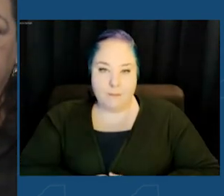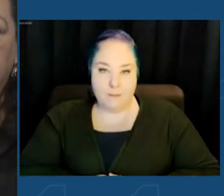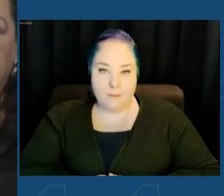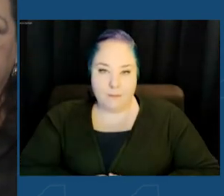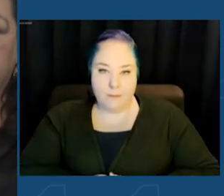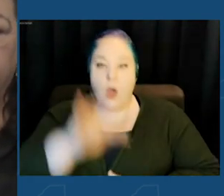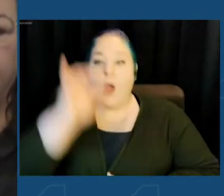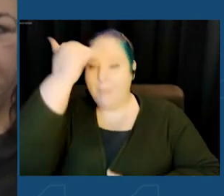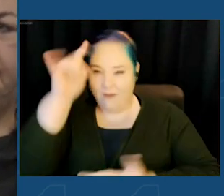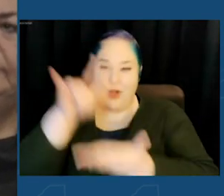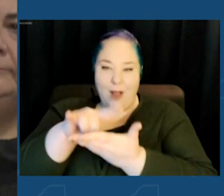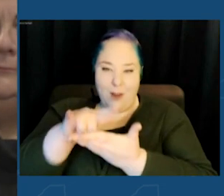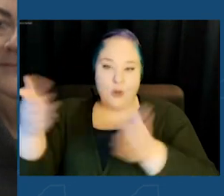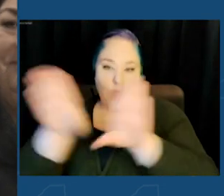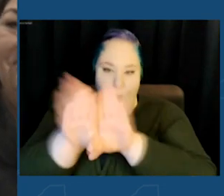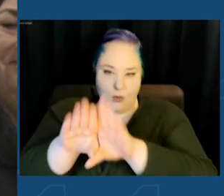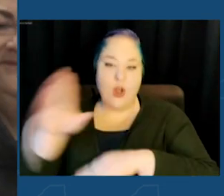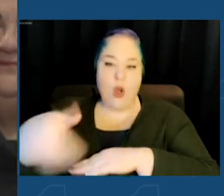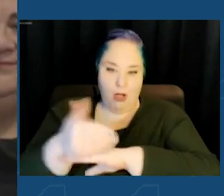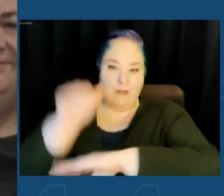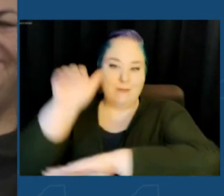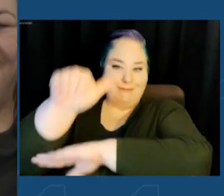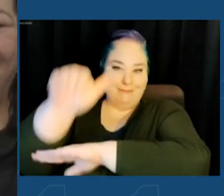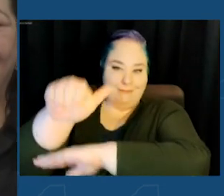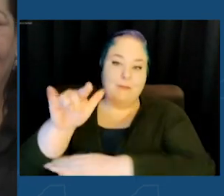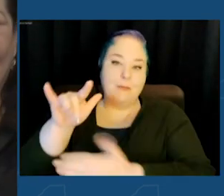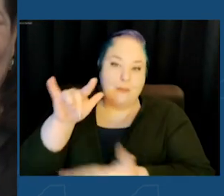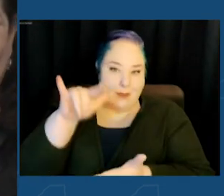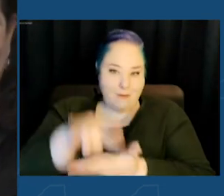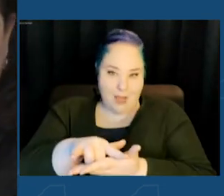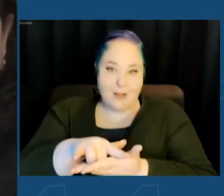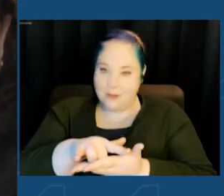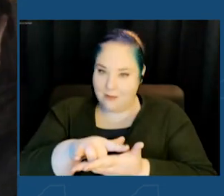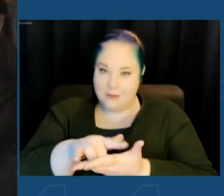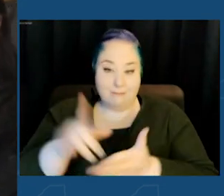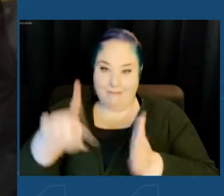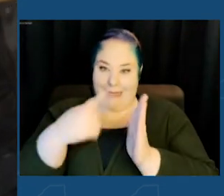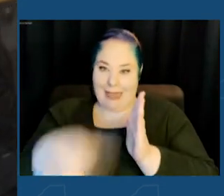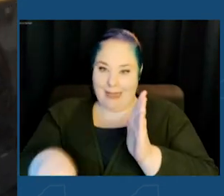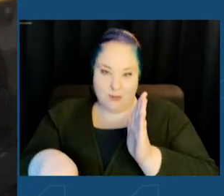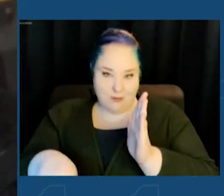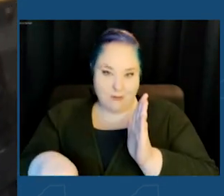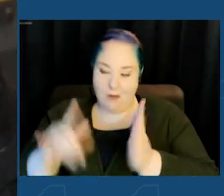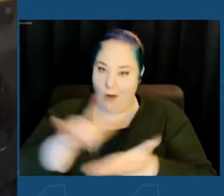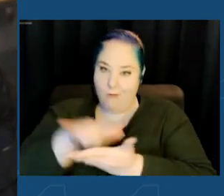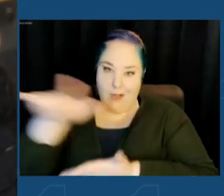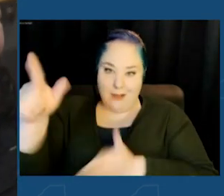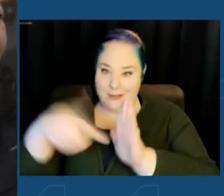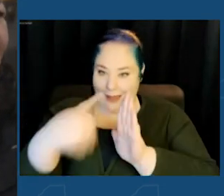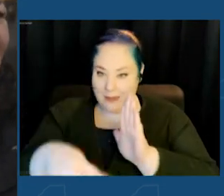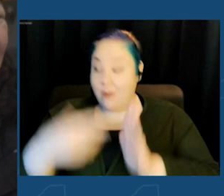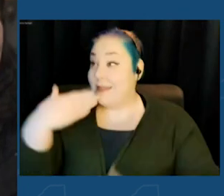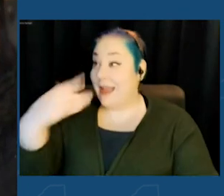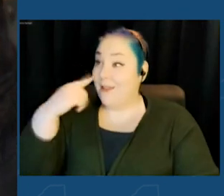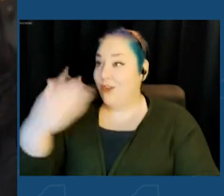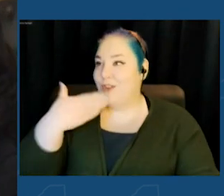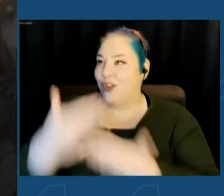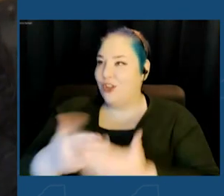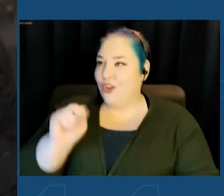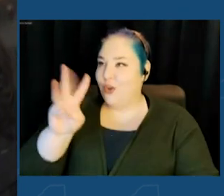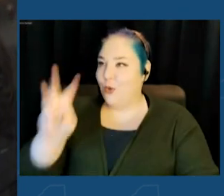has closed all evening flights are canceled definitely not seeing family okay uh uh thank you for the good news